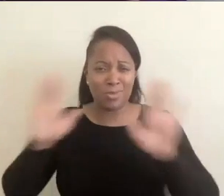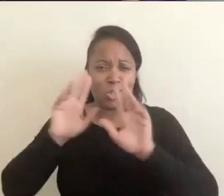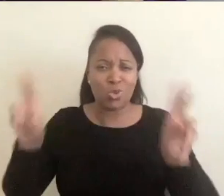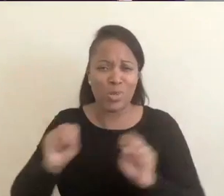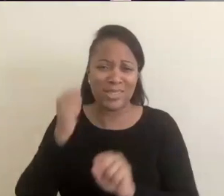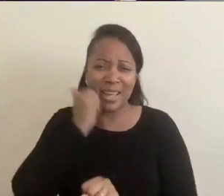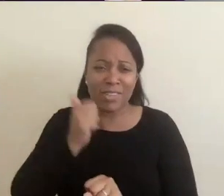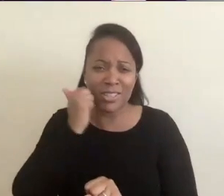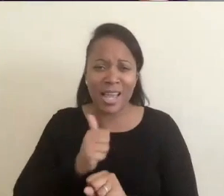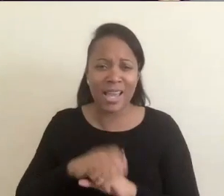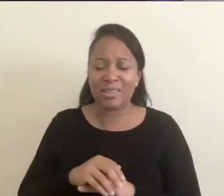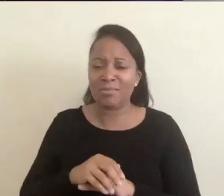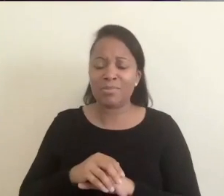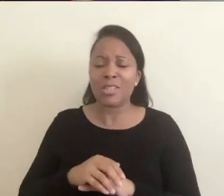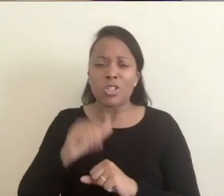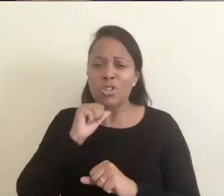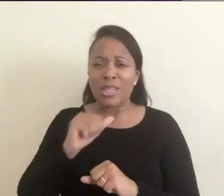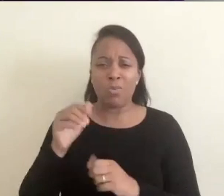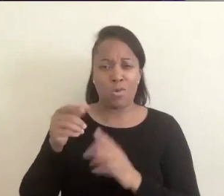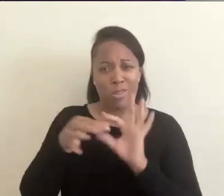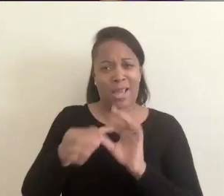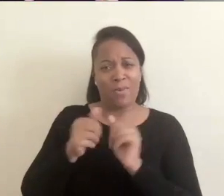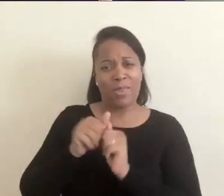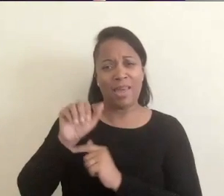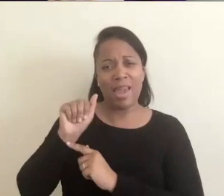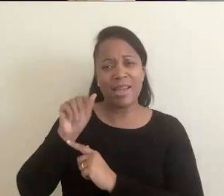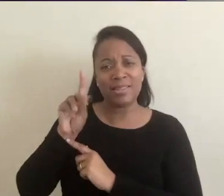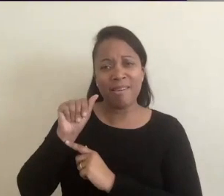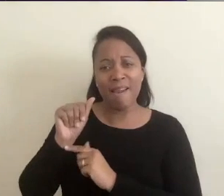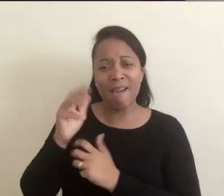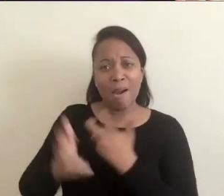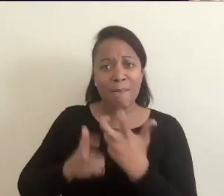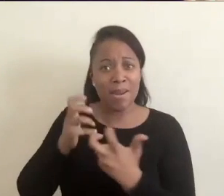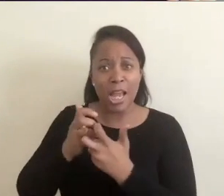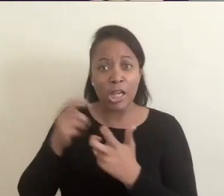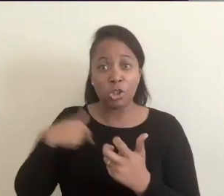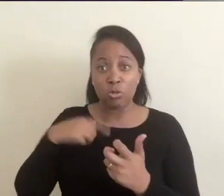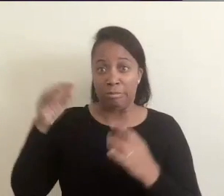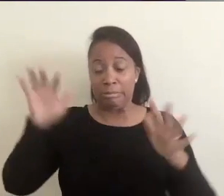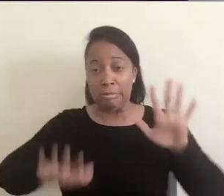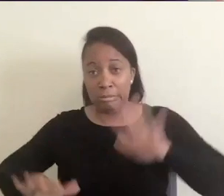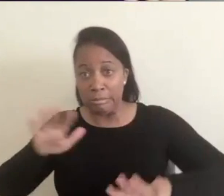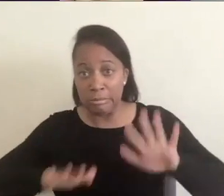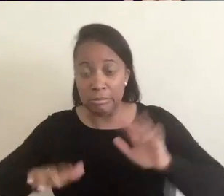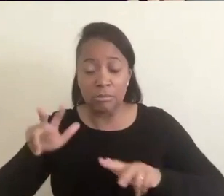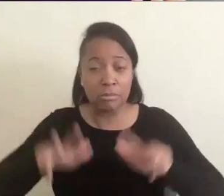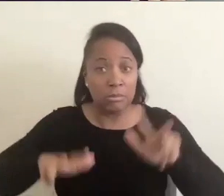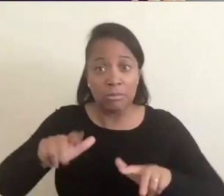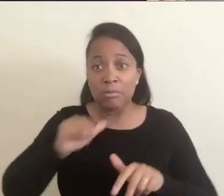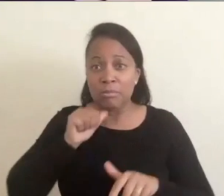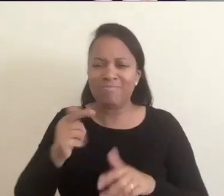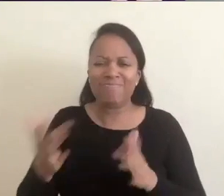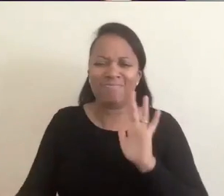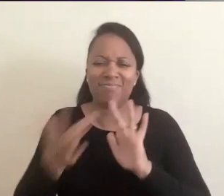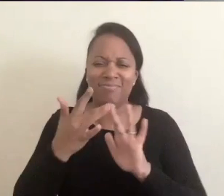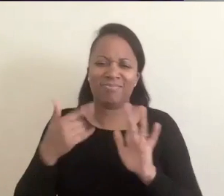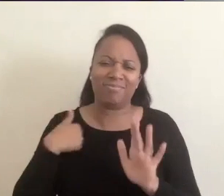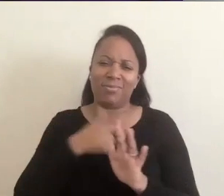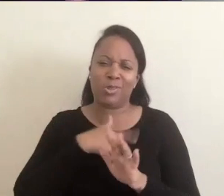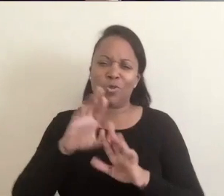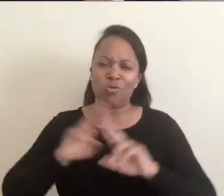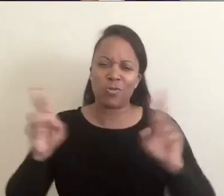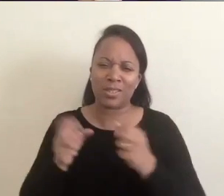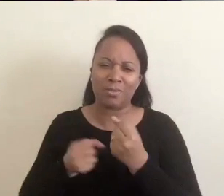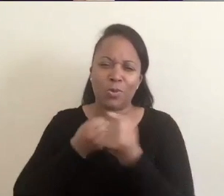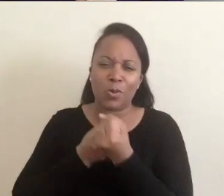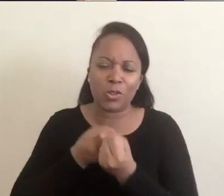accommodations, don't wing it. Reach out to us for advice and guidance. There's no need to be apprehensive about interactions